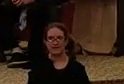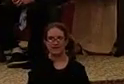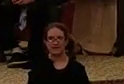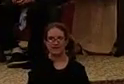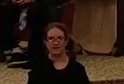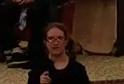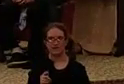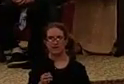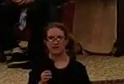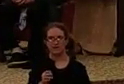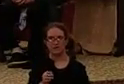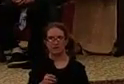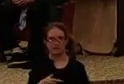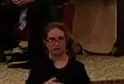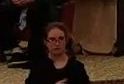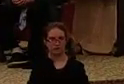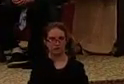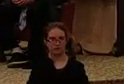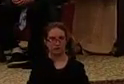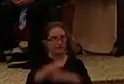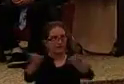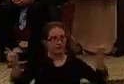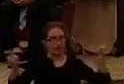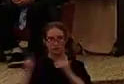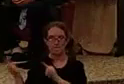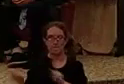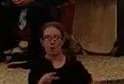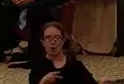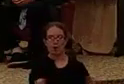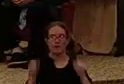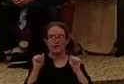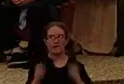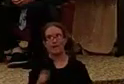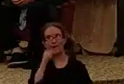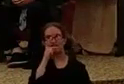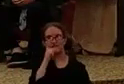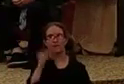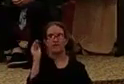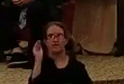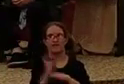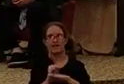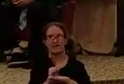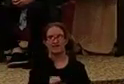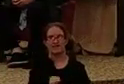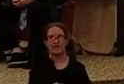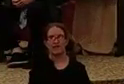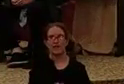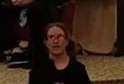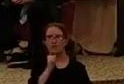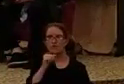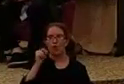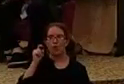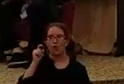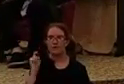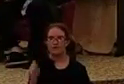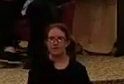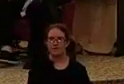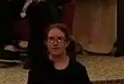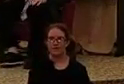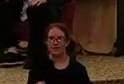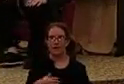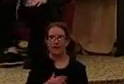where there were drugs flowing around you and parties. But can I tell you tonight, amen, you don't need